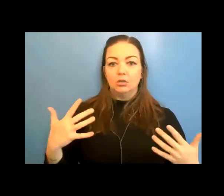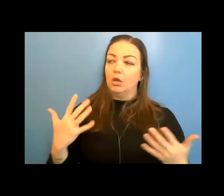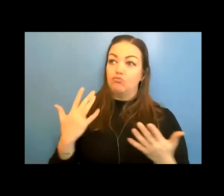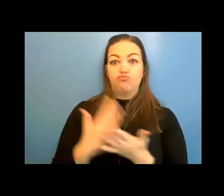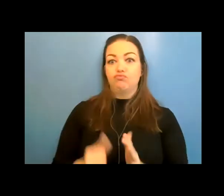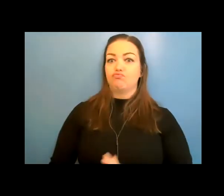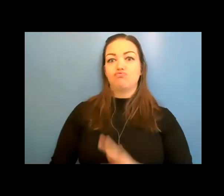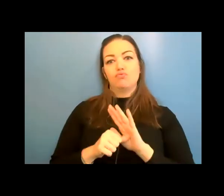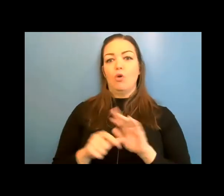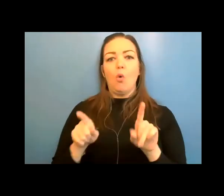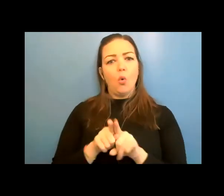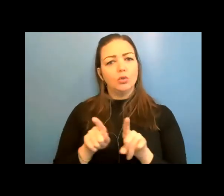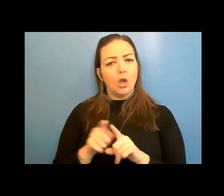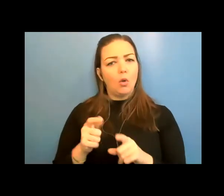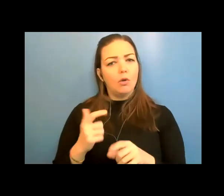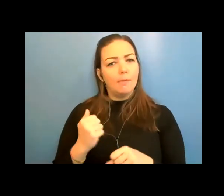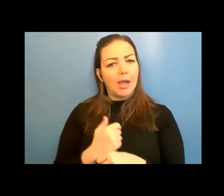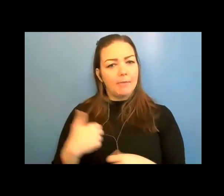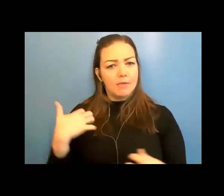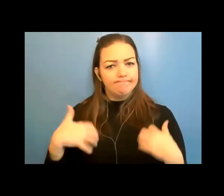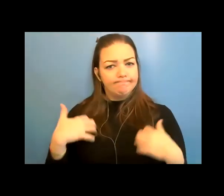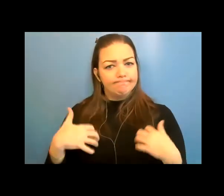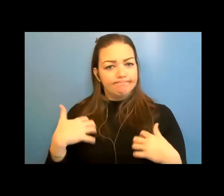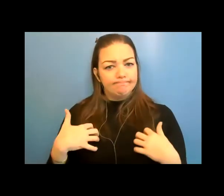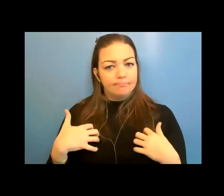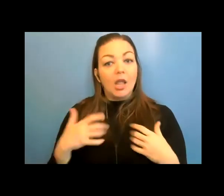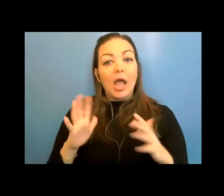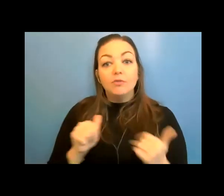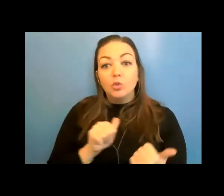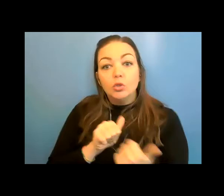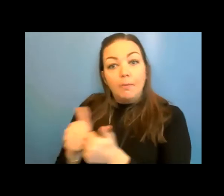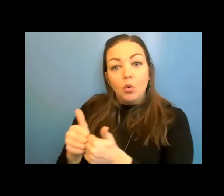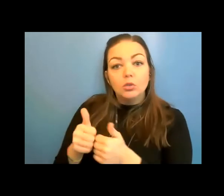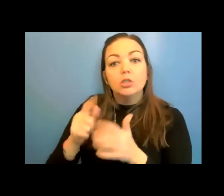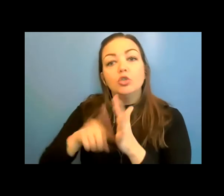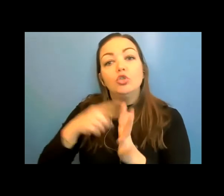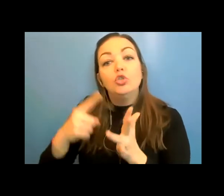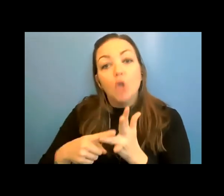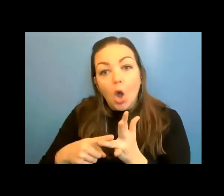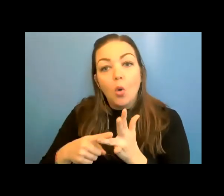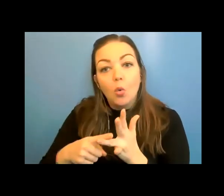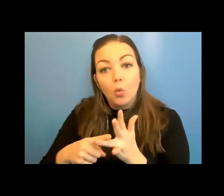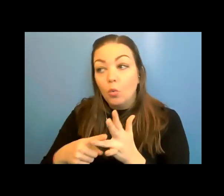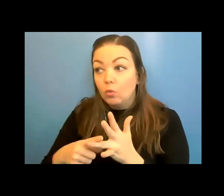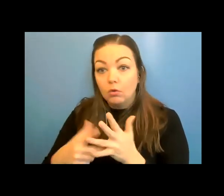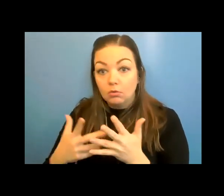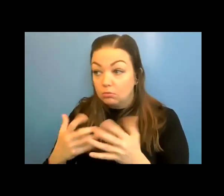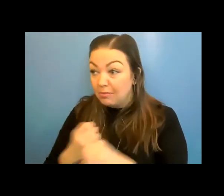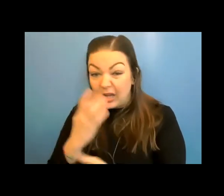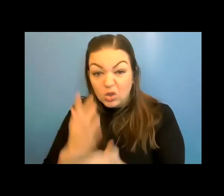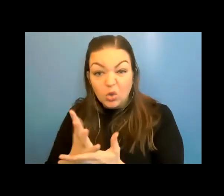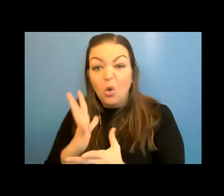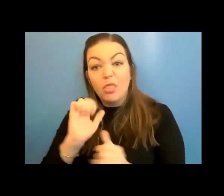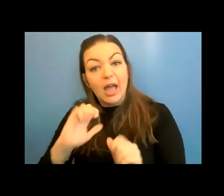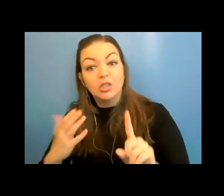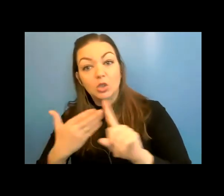have to support Jo and the team in the values that are at the heart of Unlimited. And it's so great to hear the reflections of Marlo and April on those too,